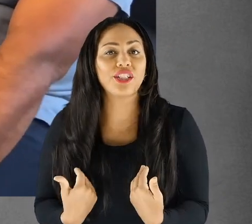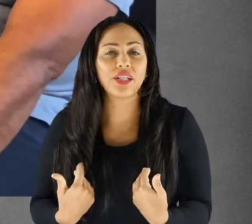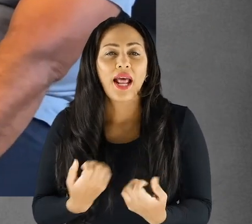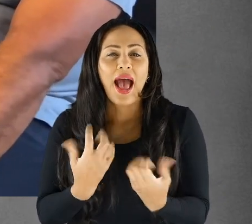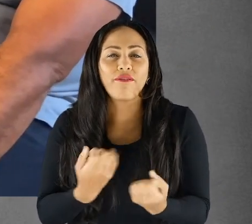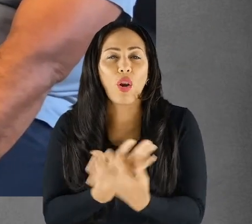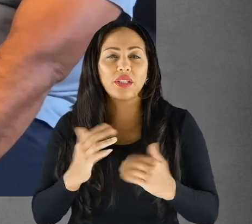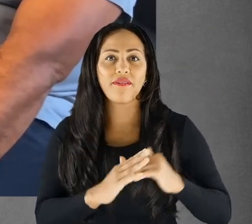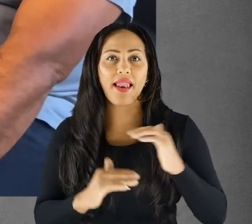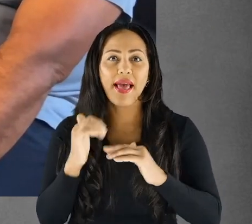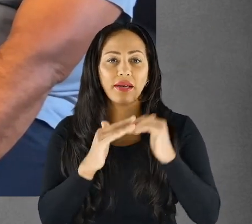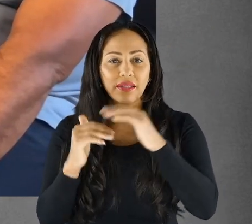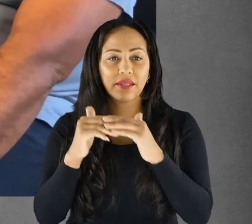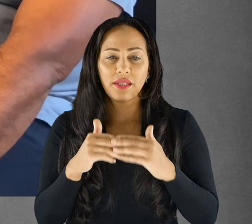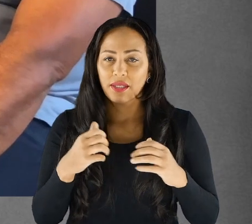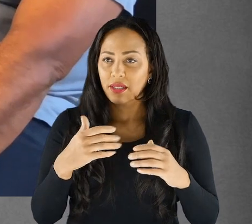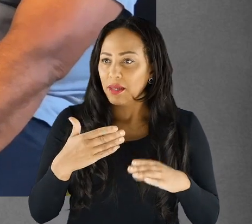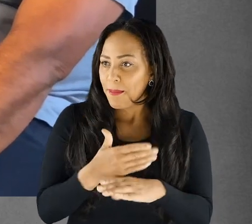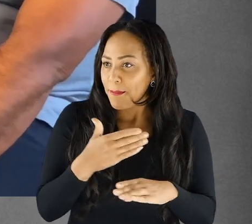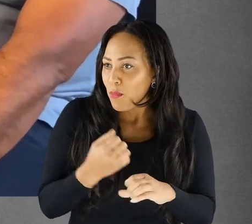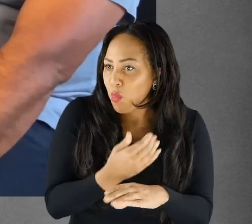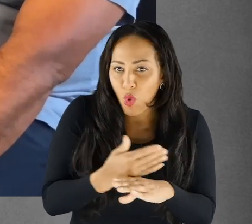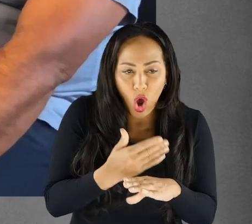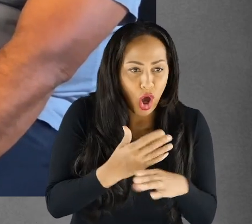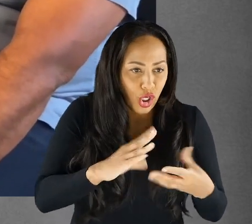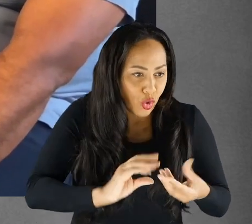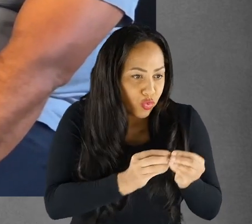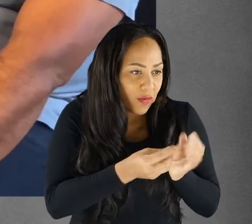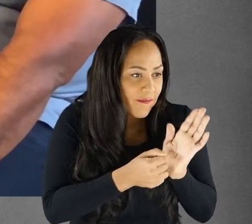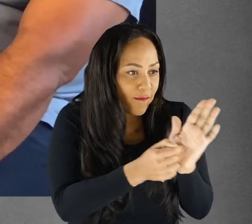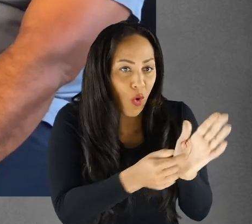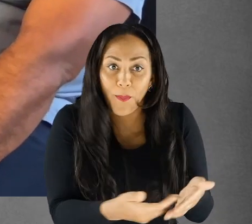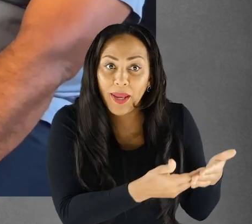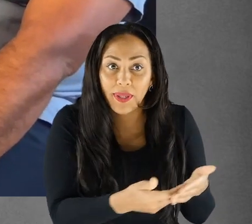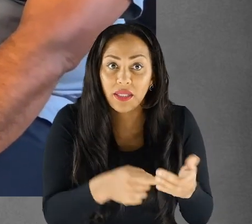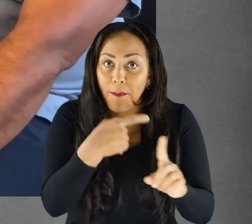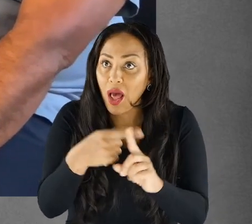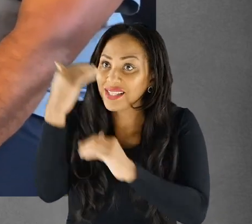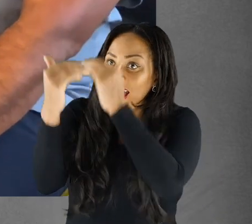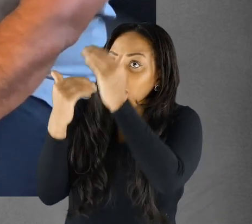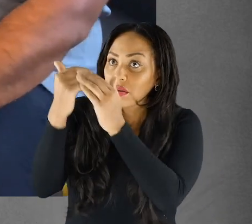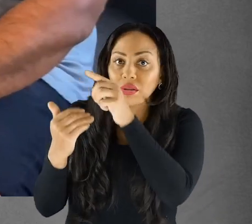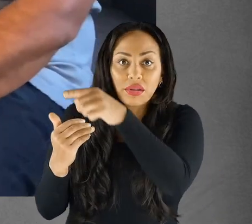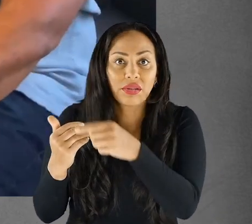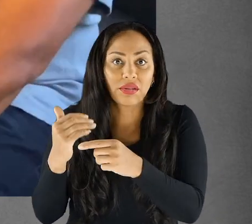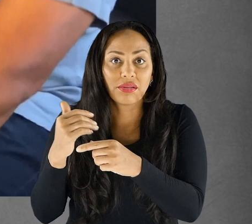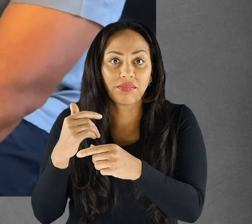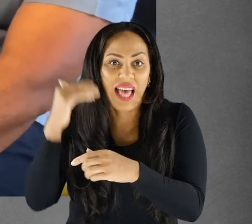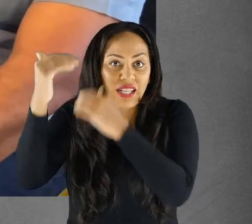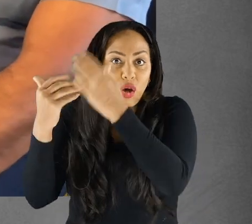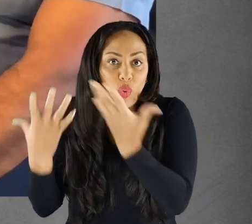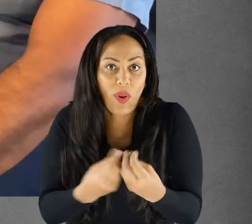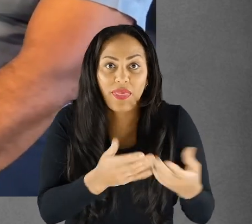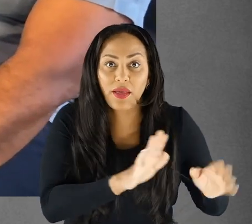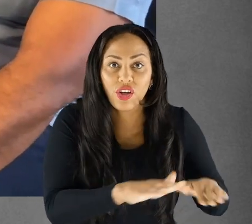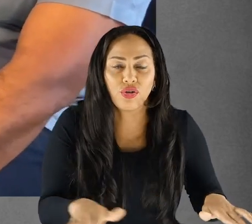that challenge to make it very rich and multi-layered. Also, you make work for babies and you make work for adults, because they come with them, and the